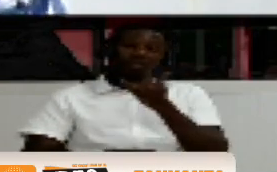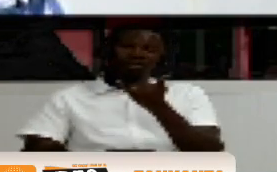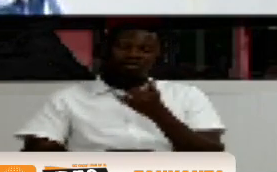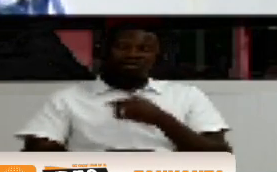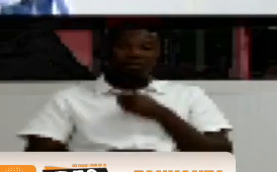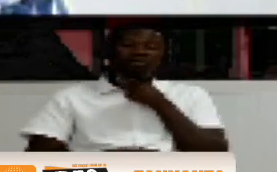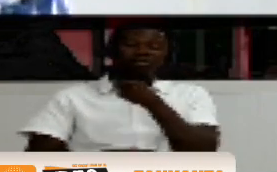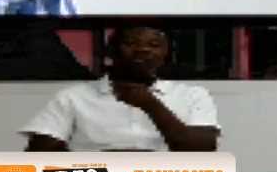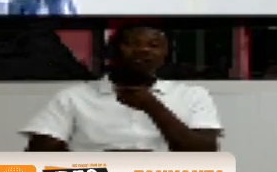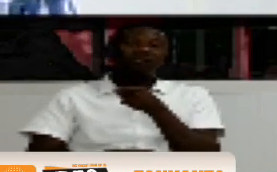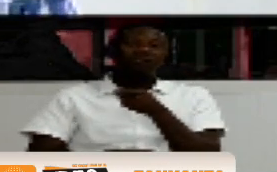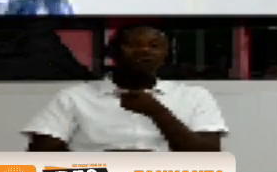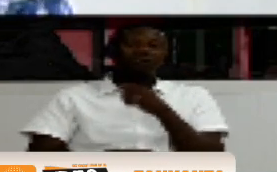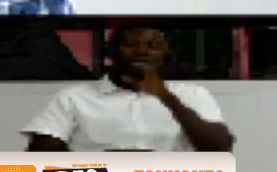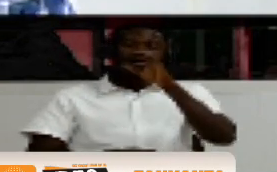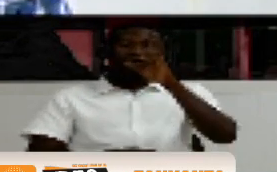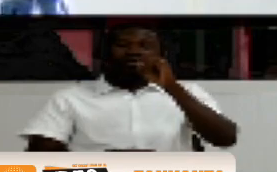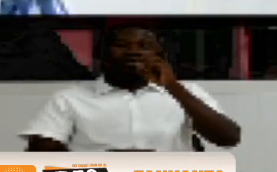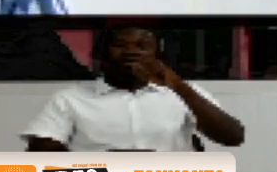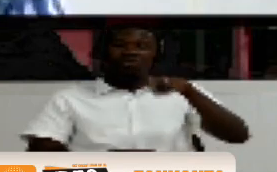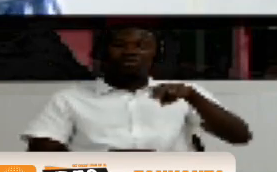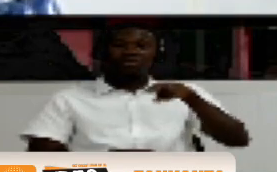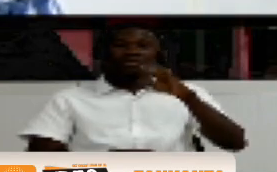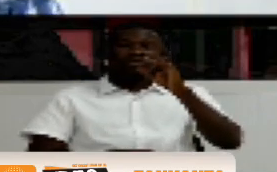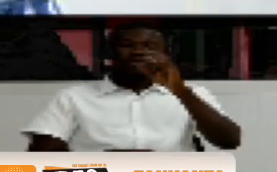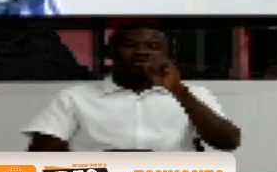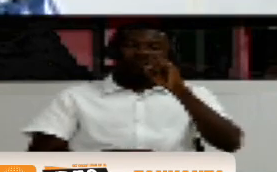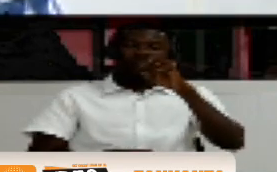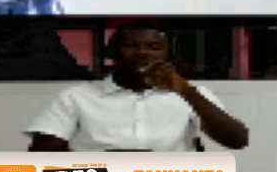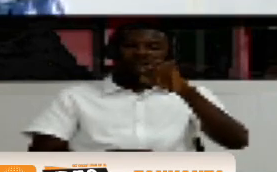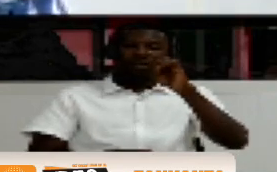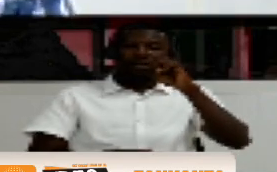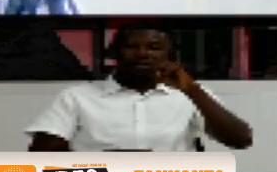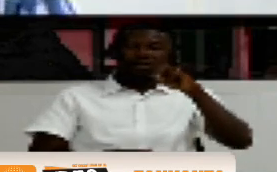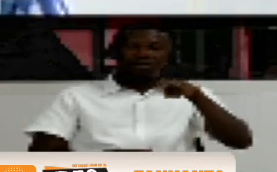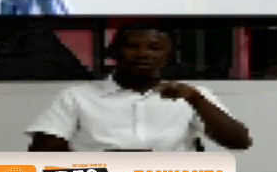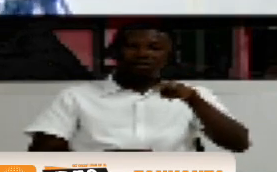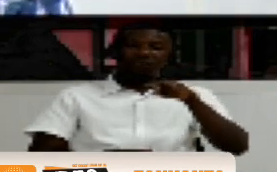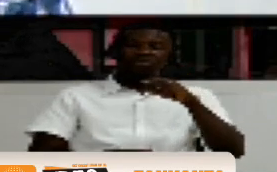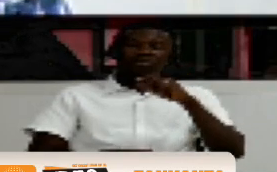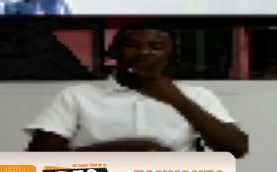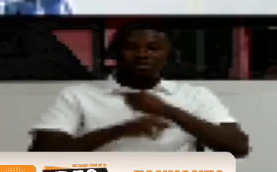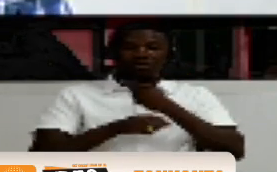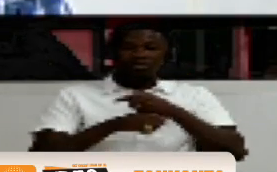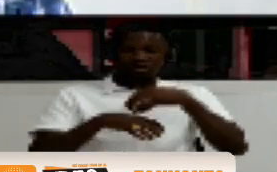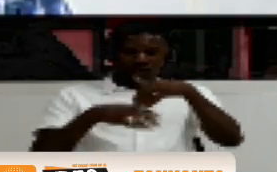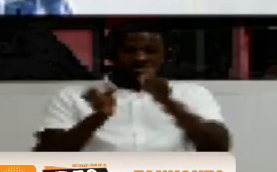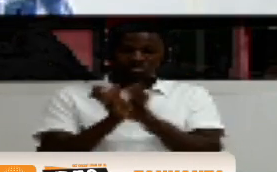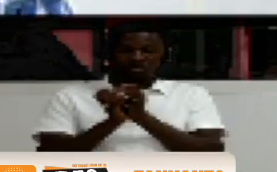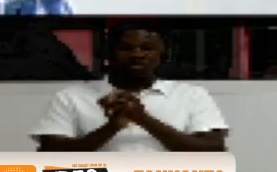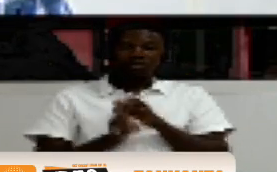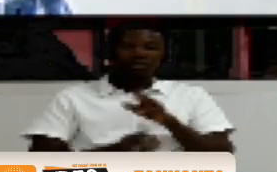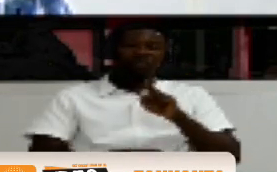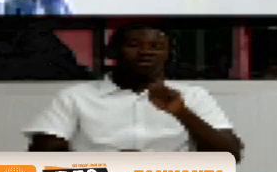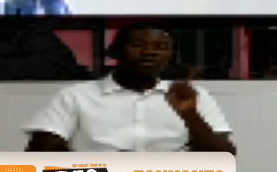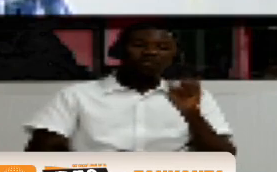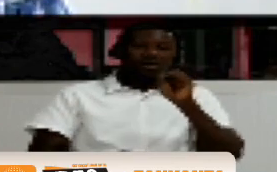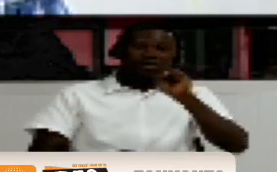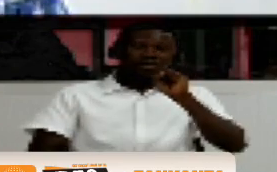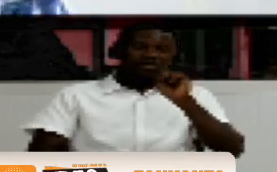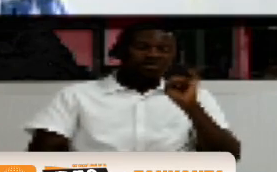about during our first session, that is SIGA and their group. They